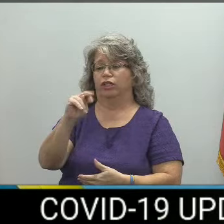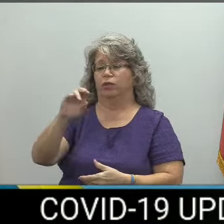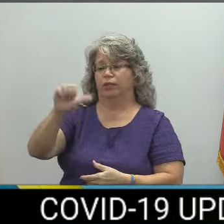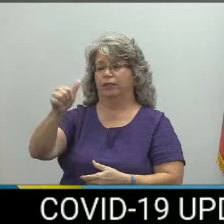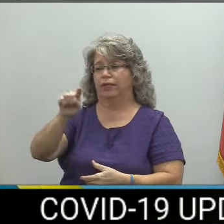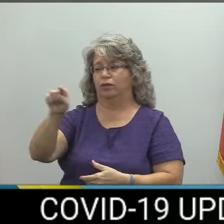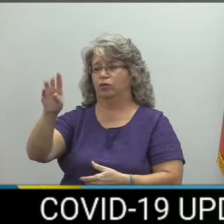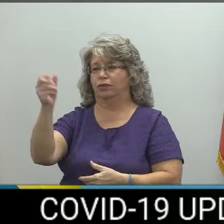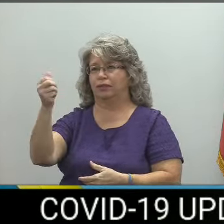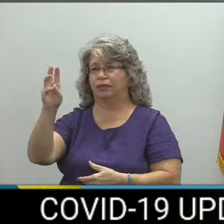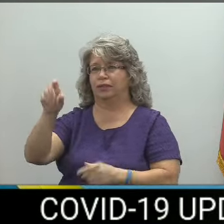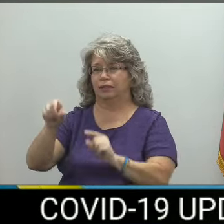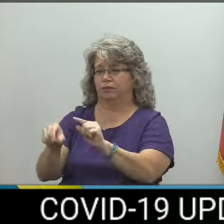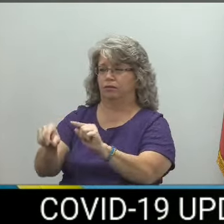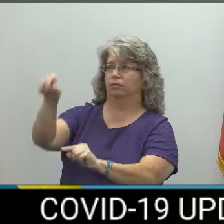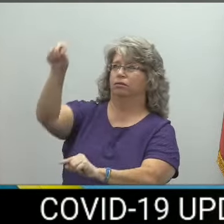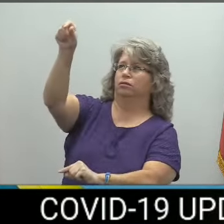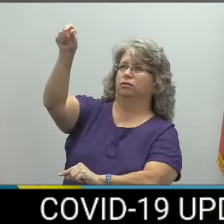16th,